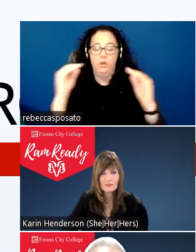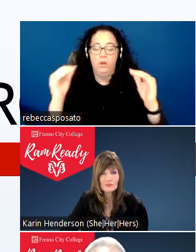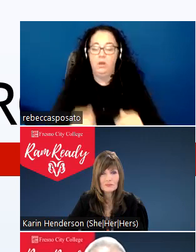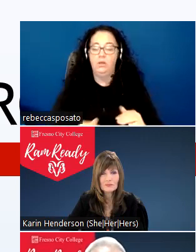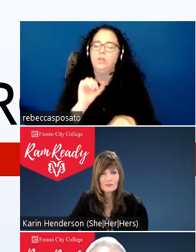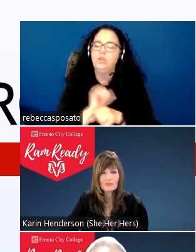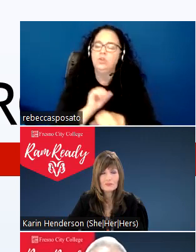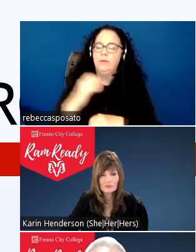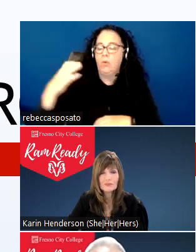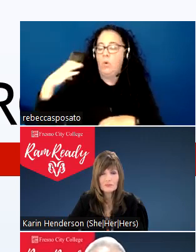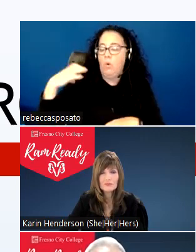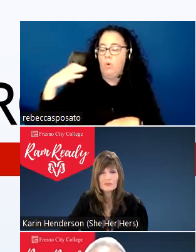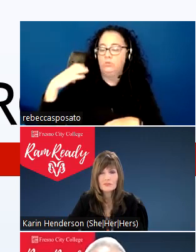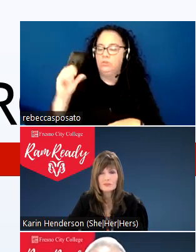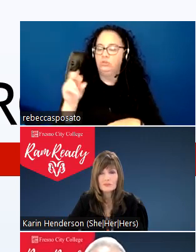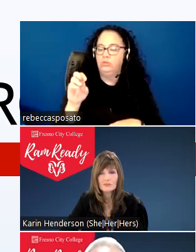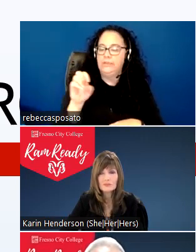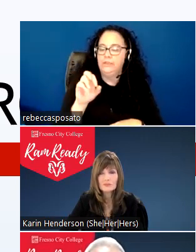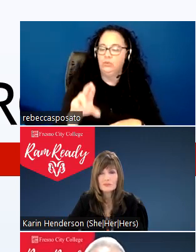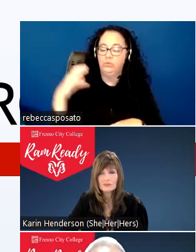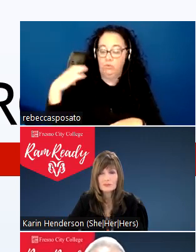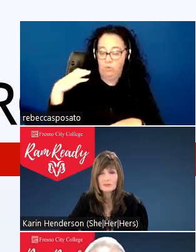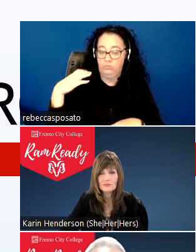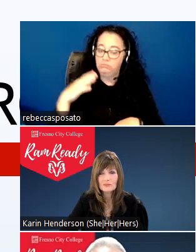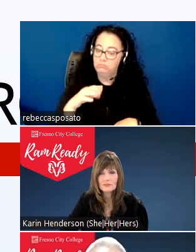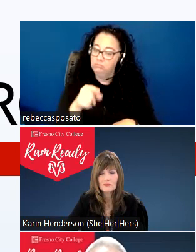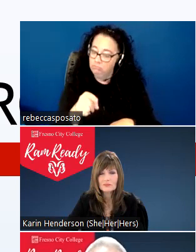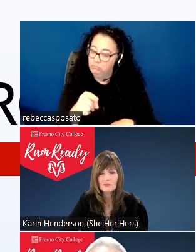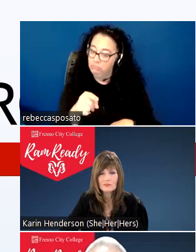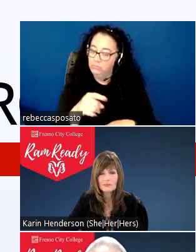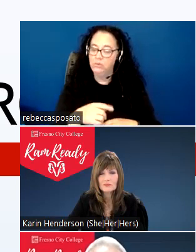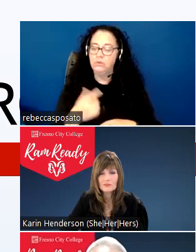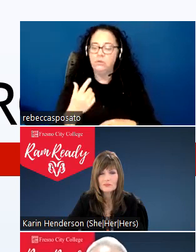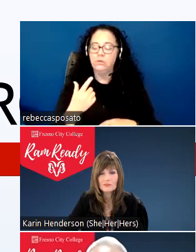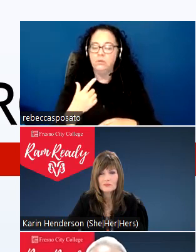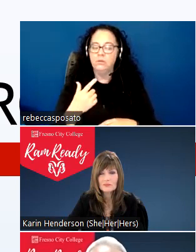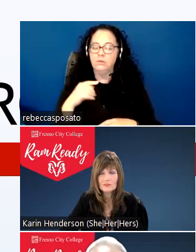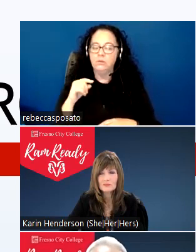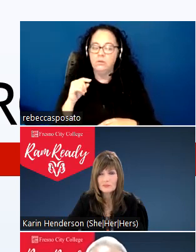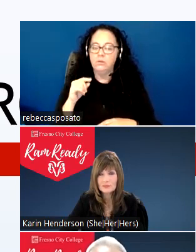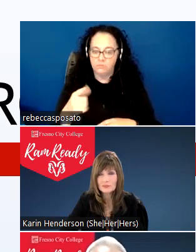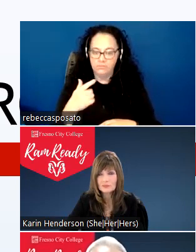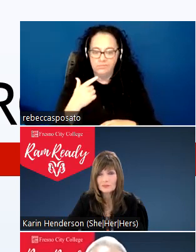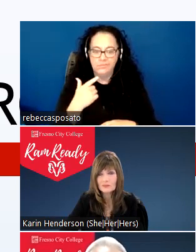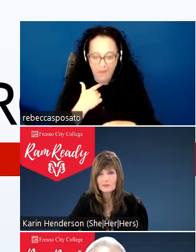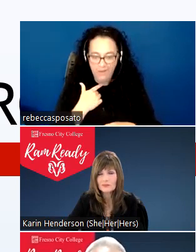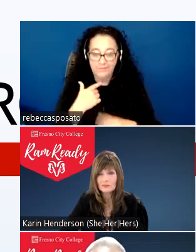You can find that on our webpage. And within Career Coach, it has an embedded